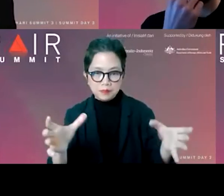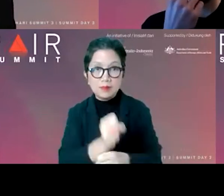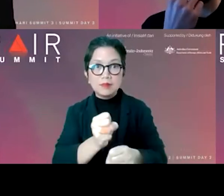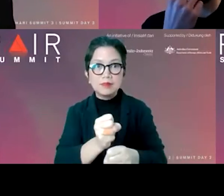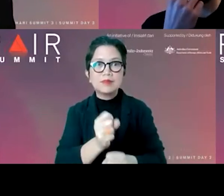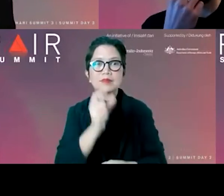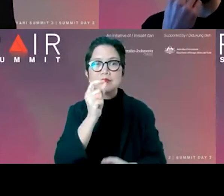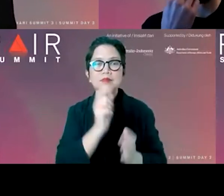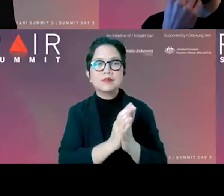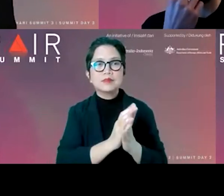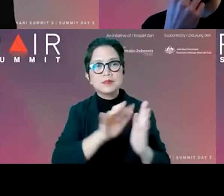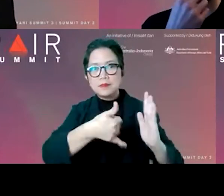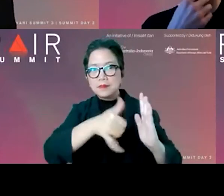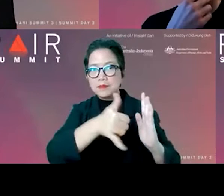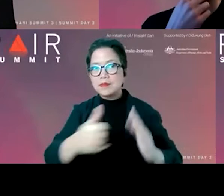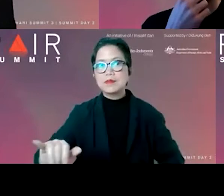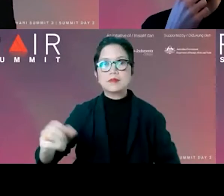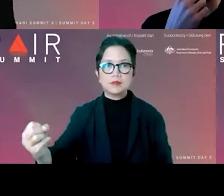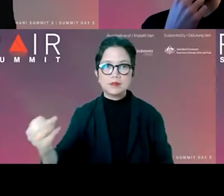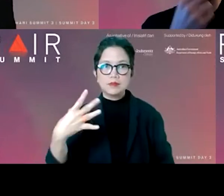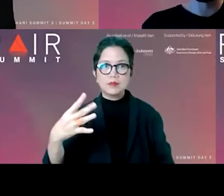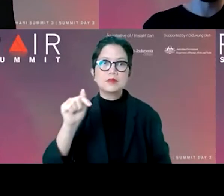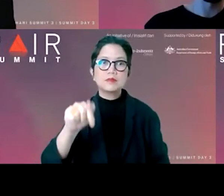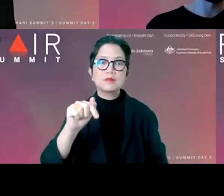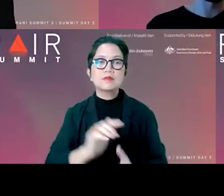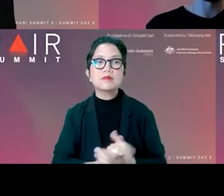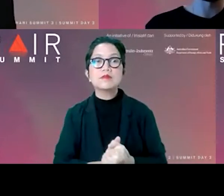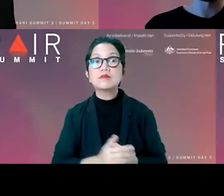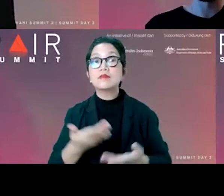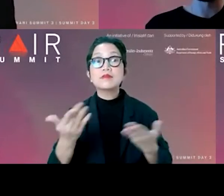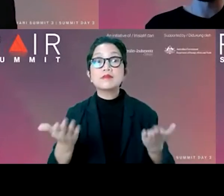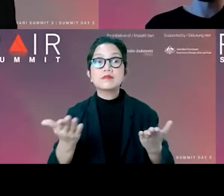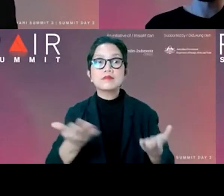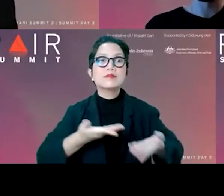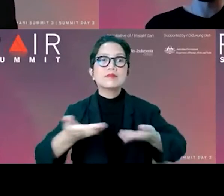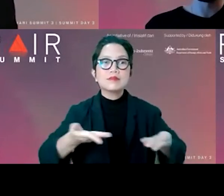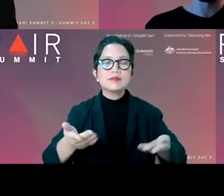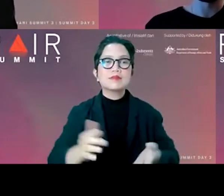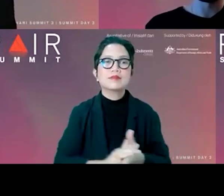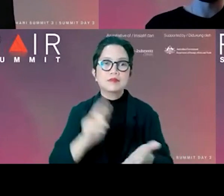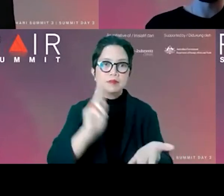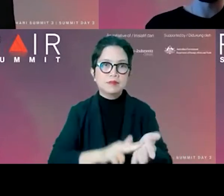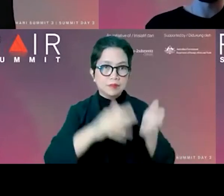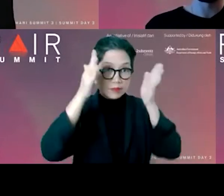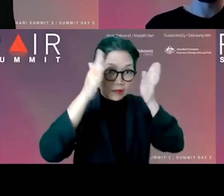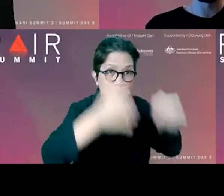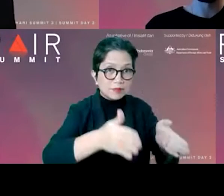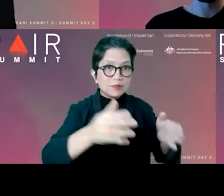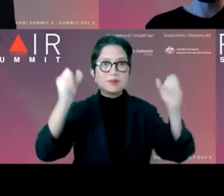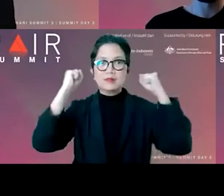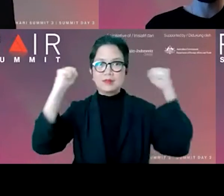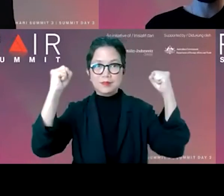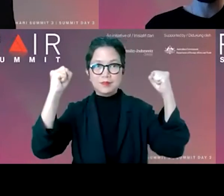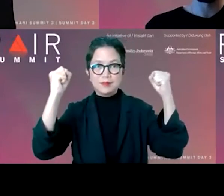the action taken. So if you decided to focus more on health, what would that mean for the economy,